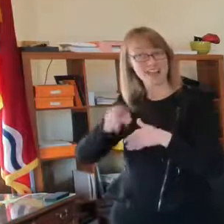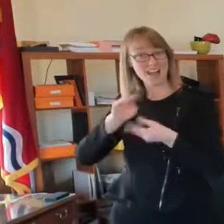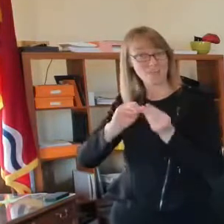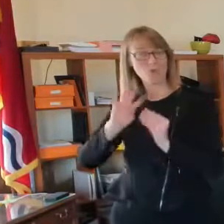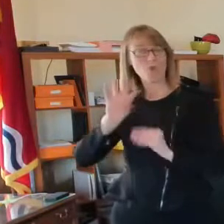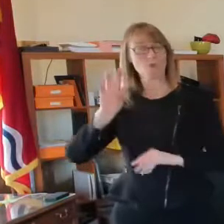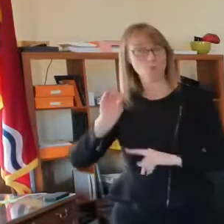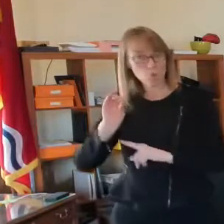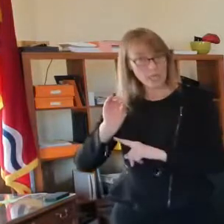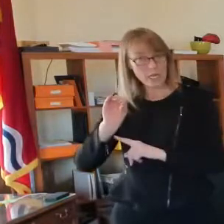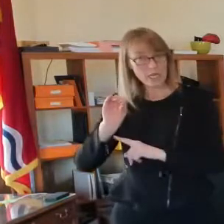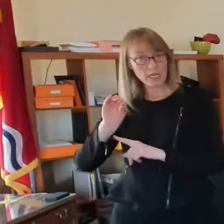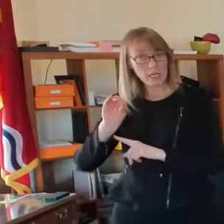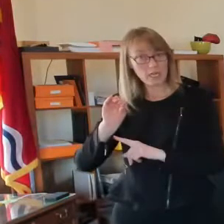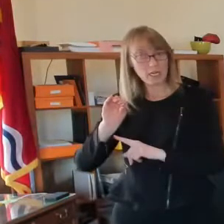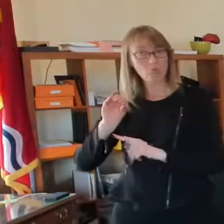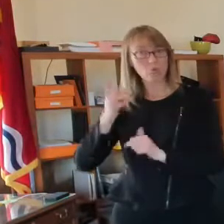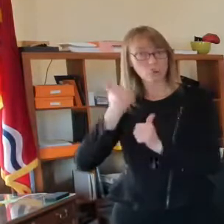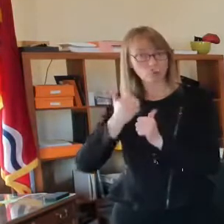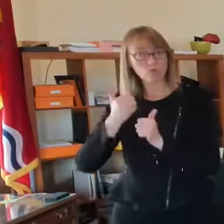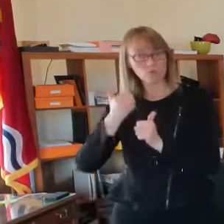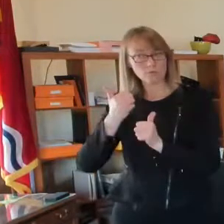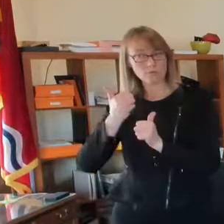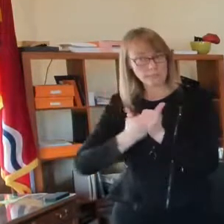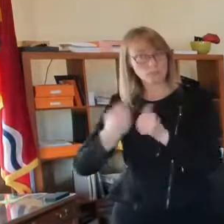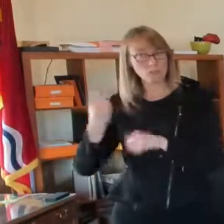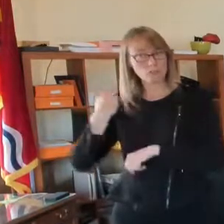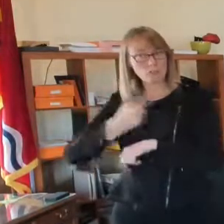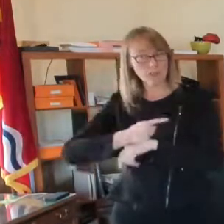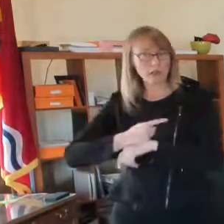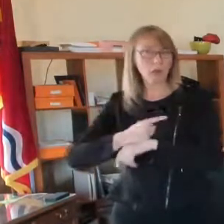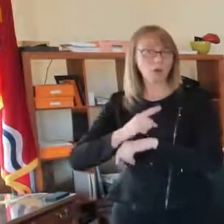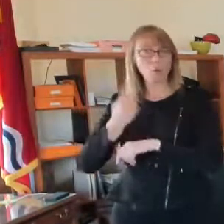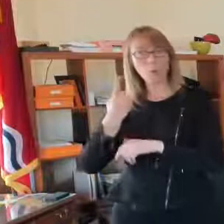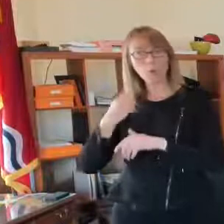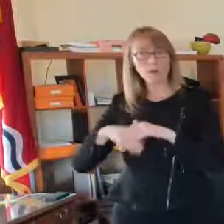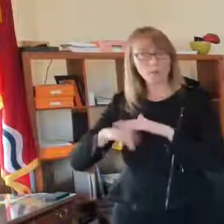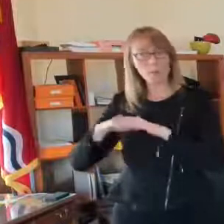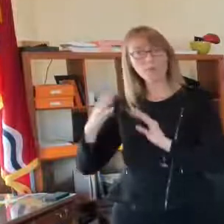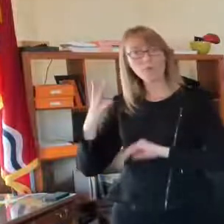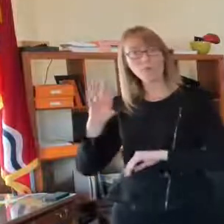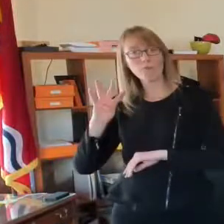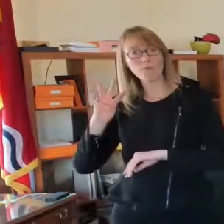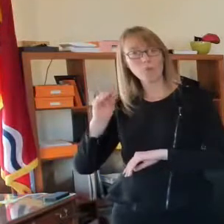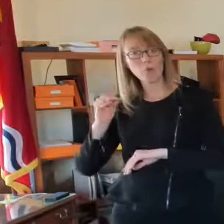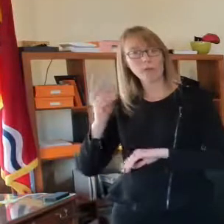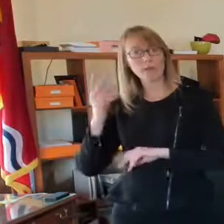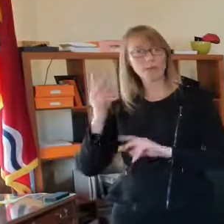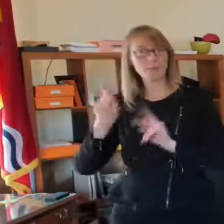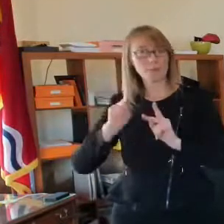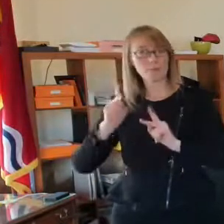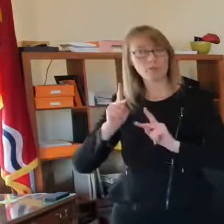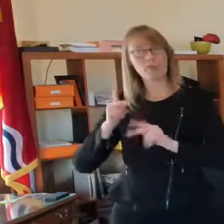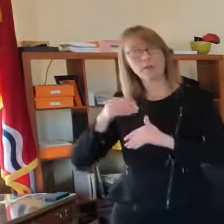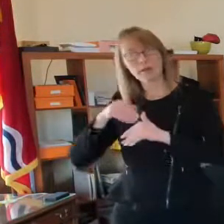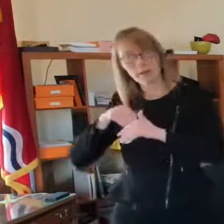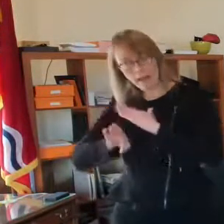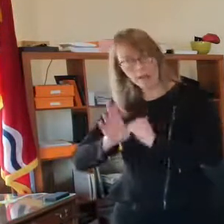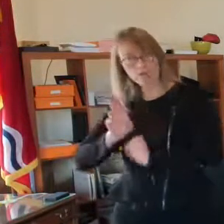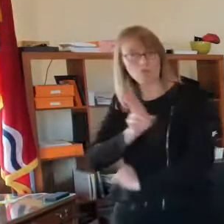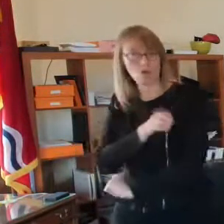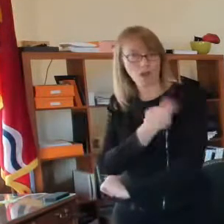that would be, and along with that you will see new cases being down as well, but is 40, then that would be